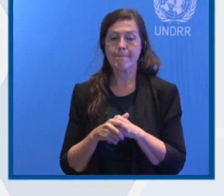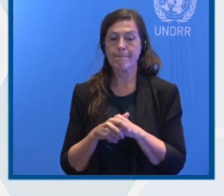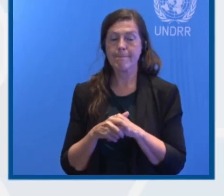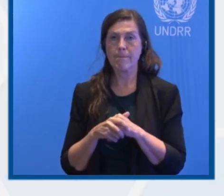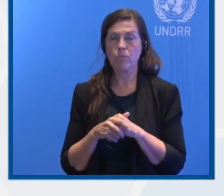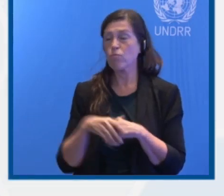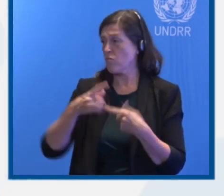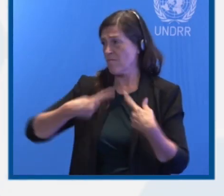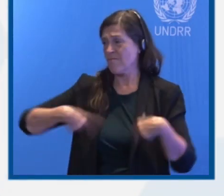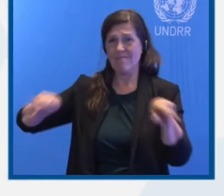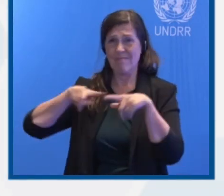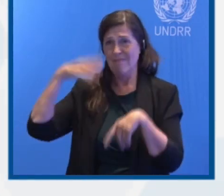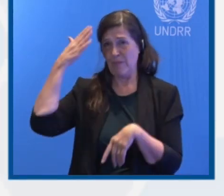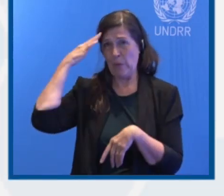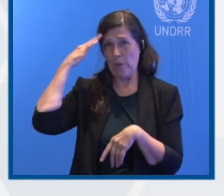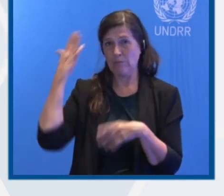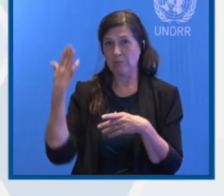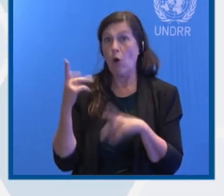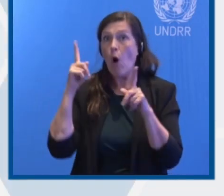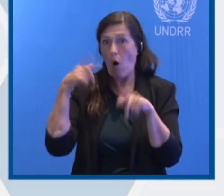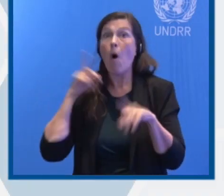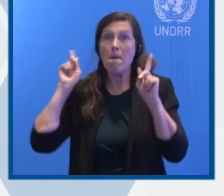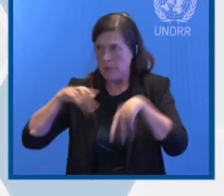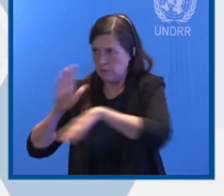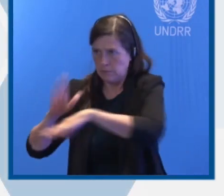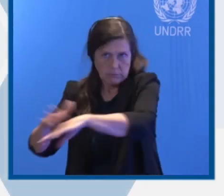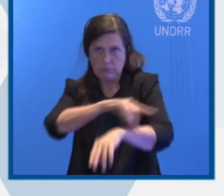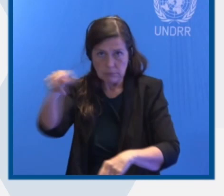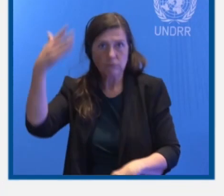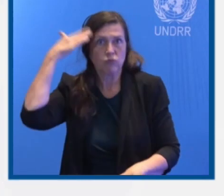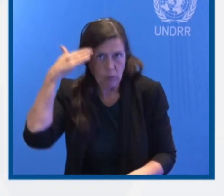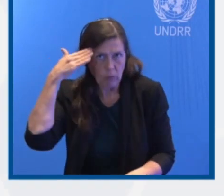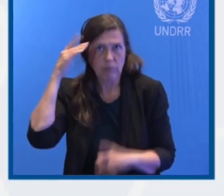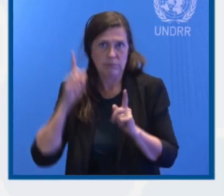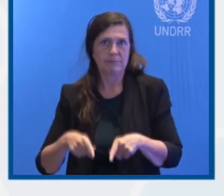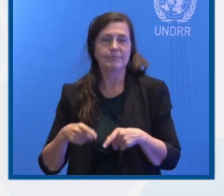know, or we need to make aware, let's say, that